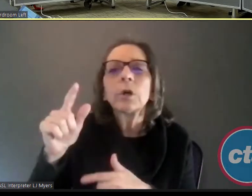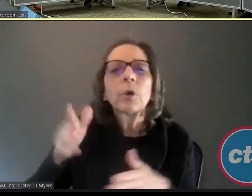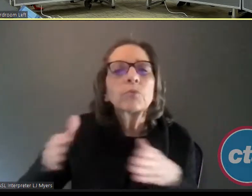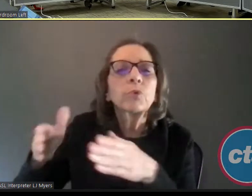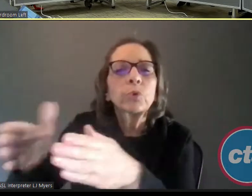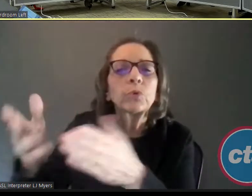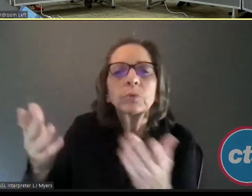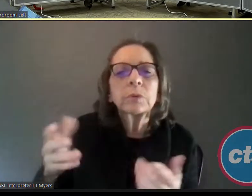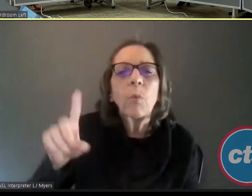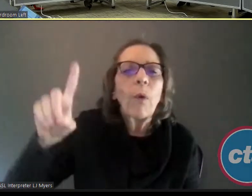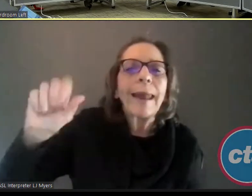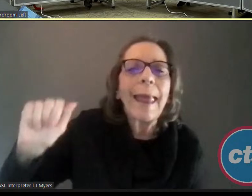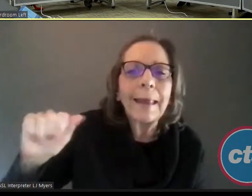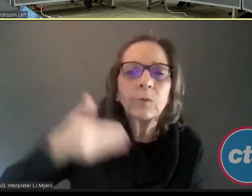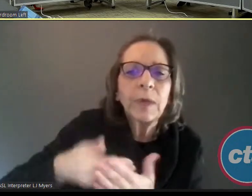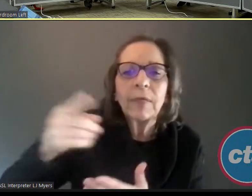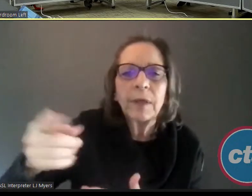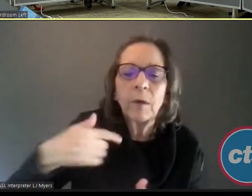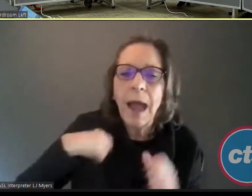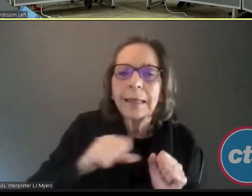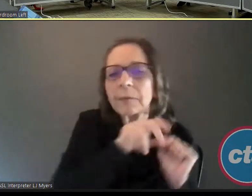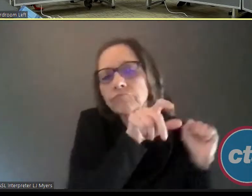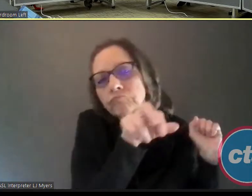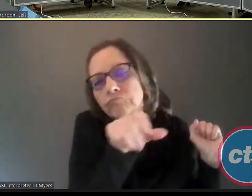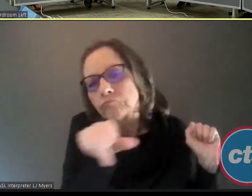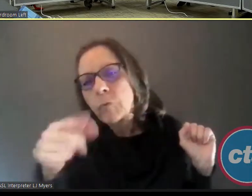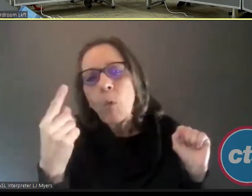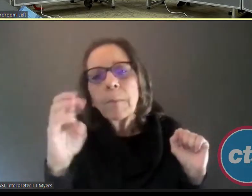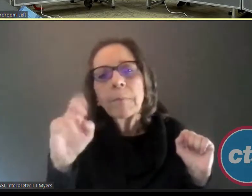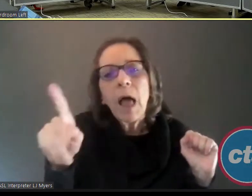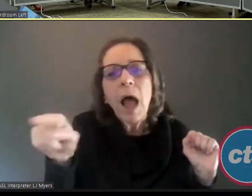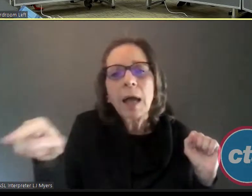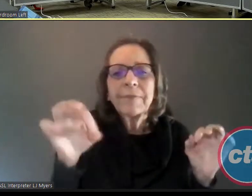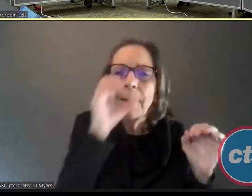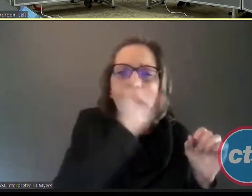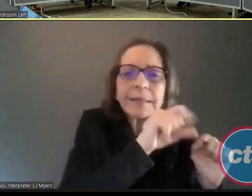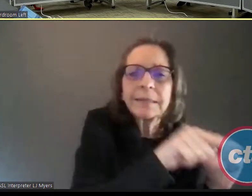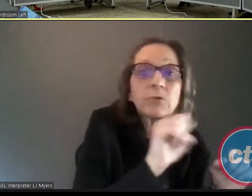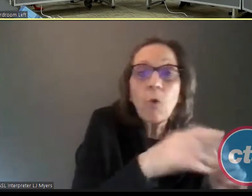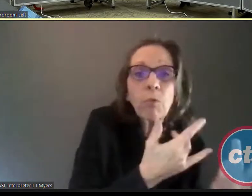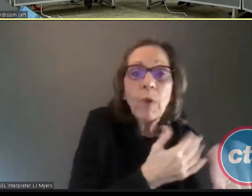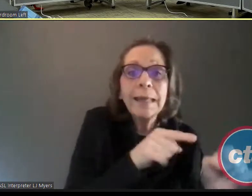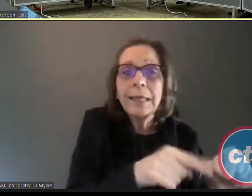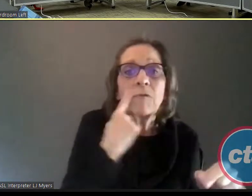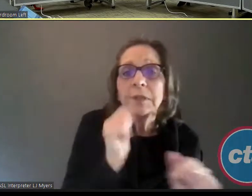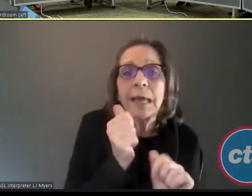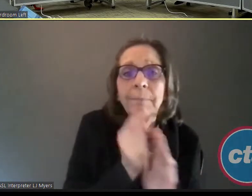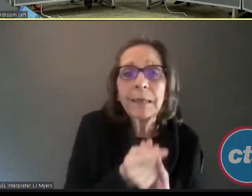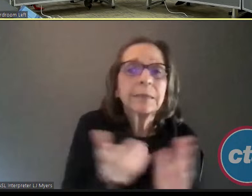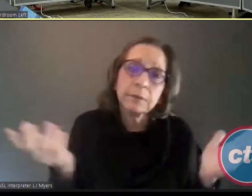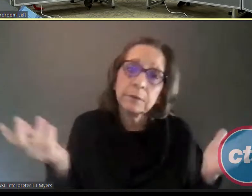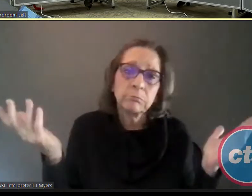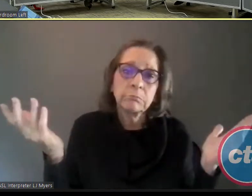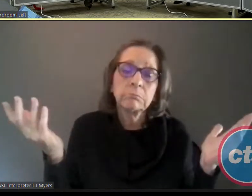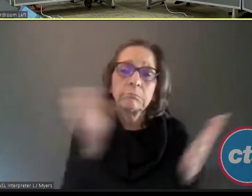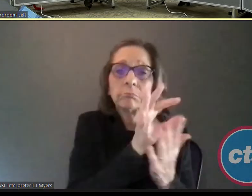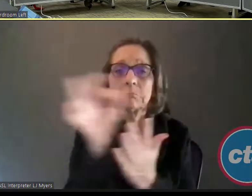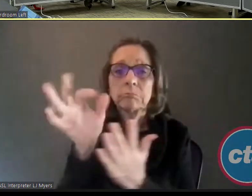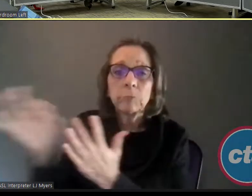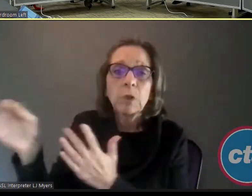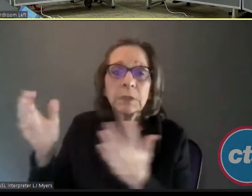or 1A to get there, and I can walk a block, or I can just wait at the same stop. And I think that is,